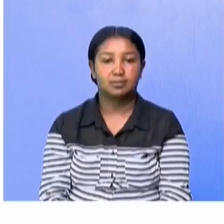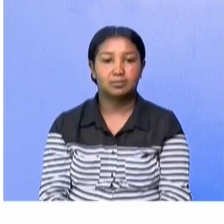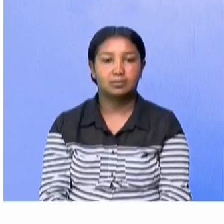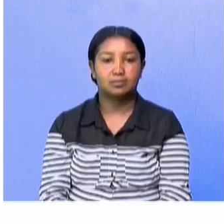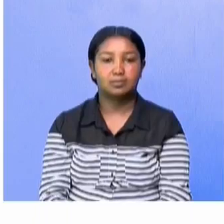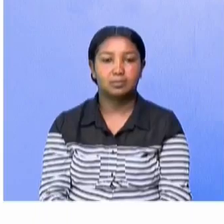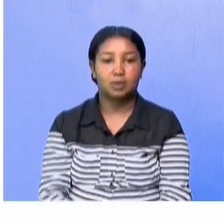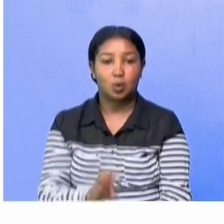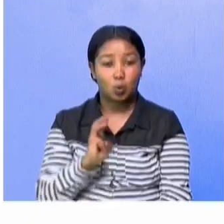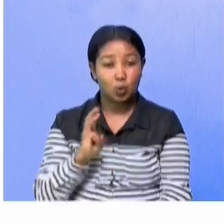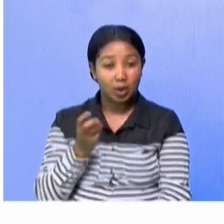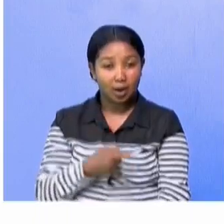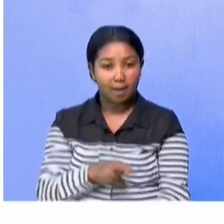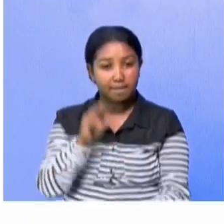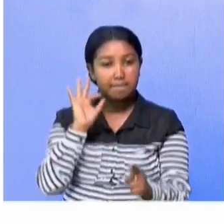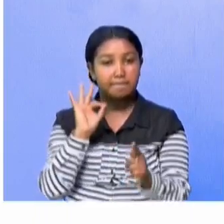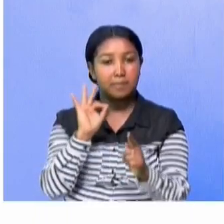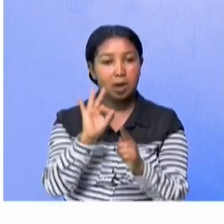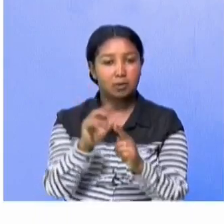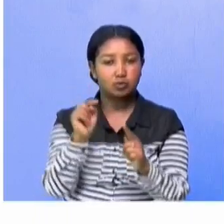to visit